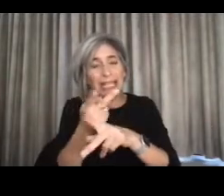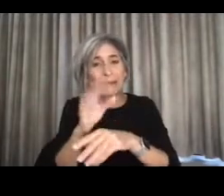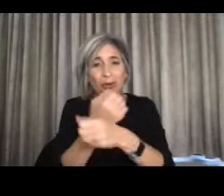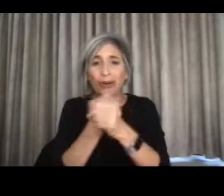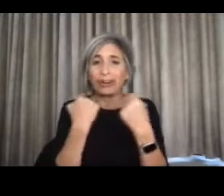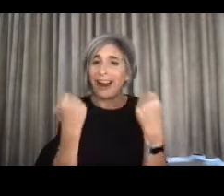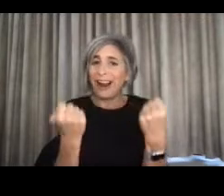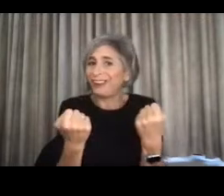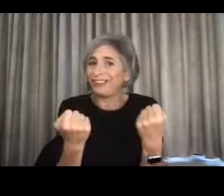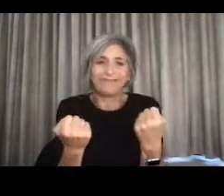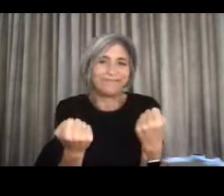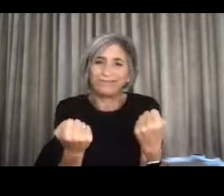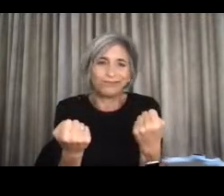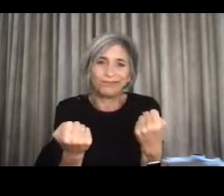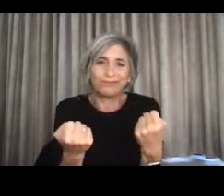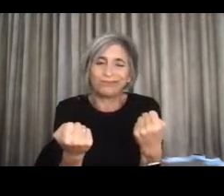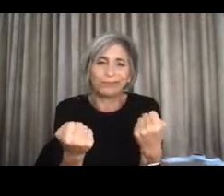car at.